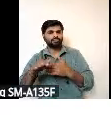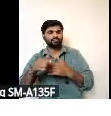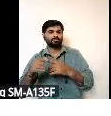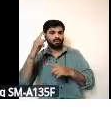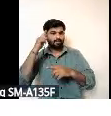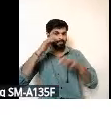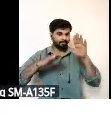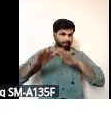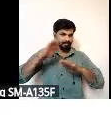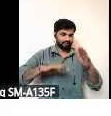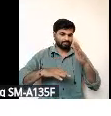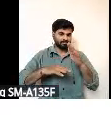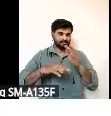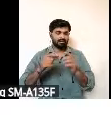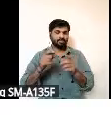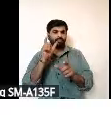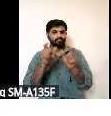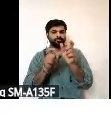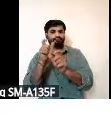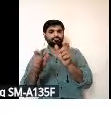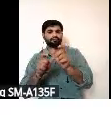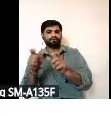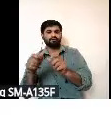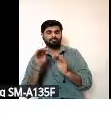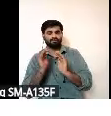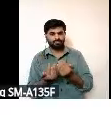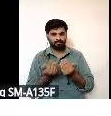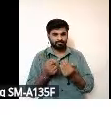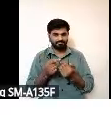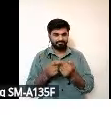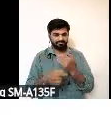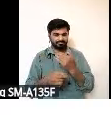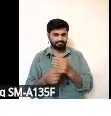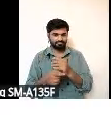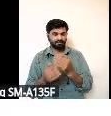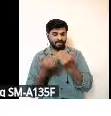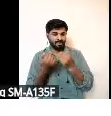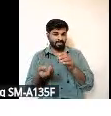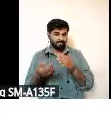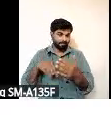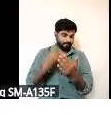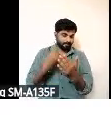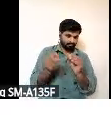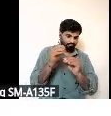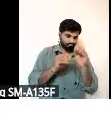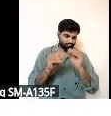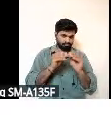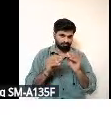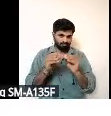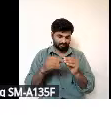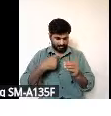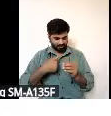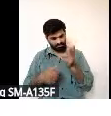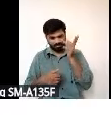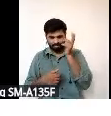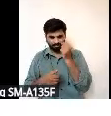speakers to speak on this. So, as Pratik mentioned, I'm audible, right? The voice is